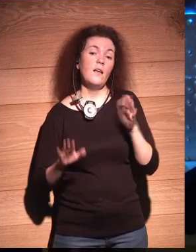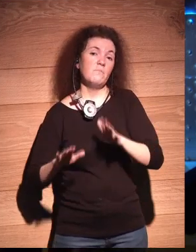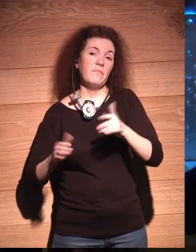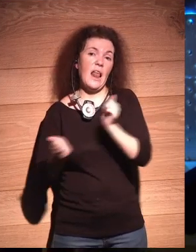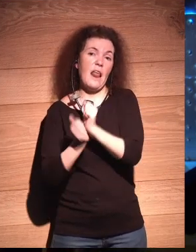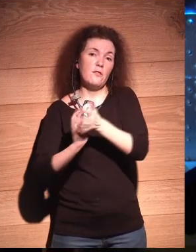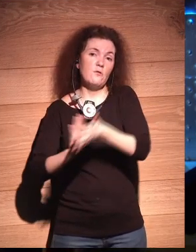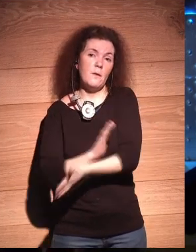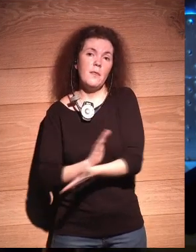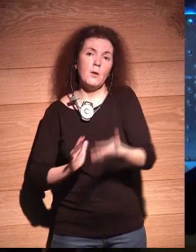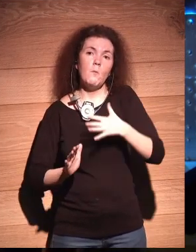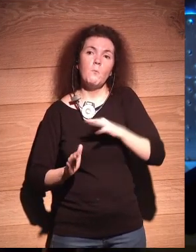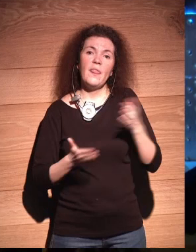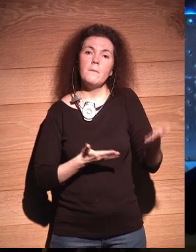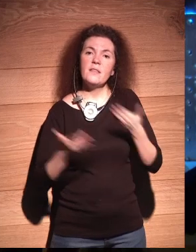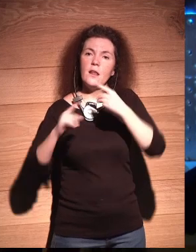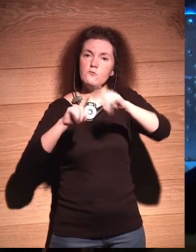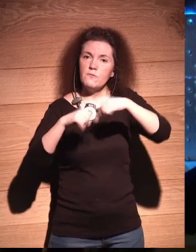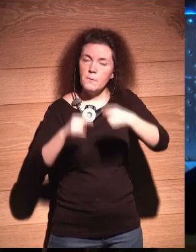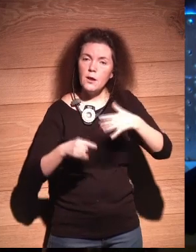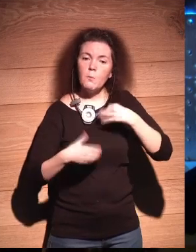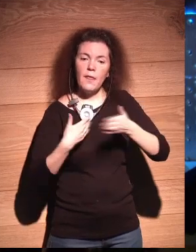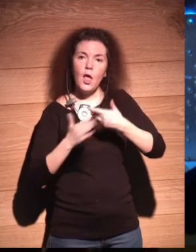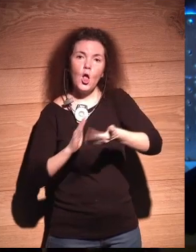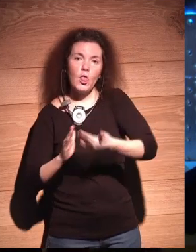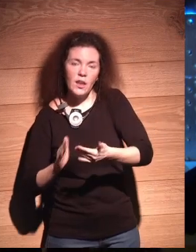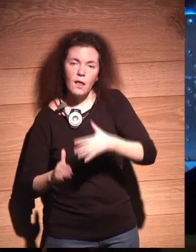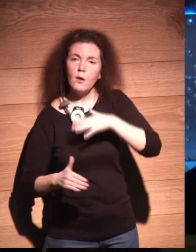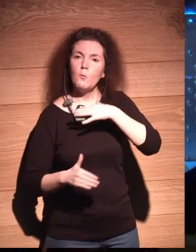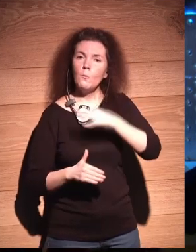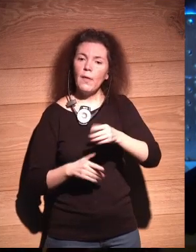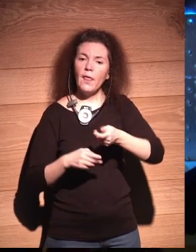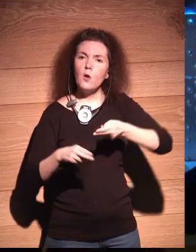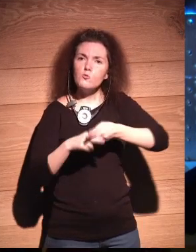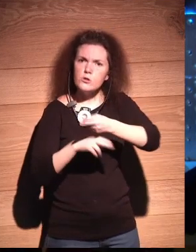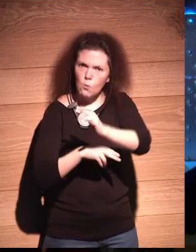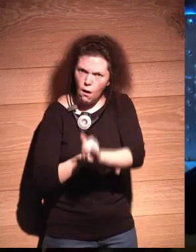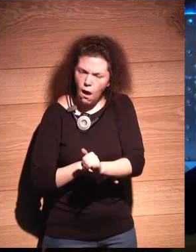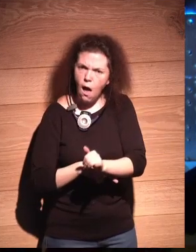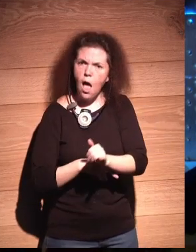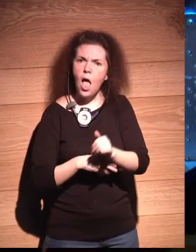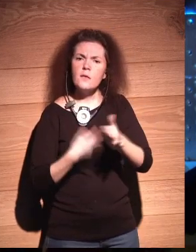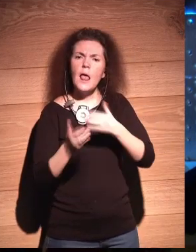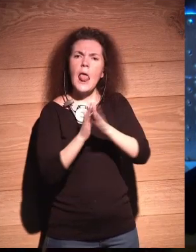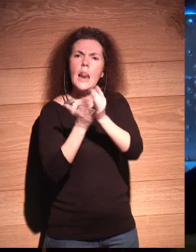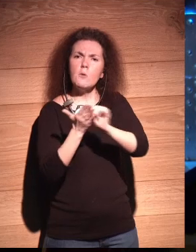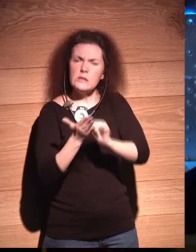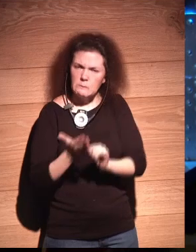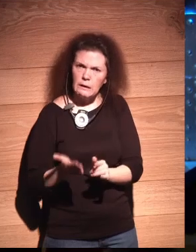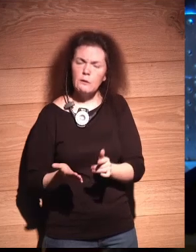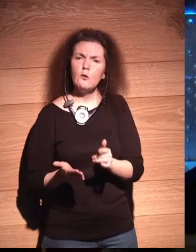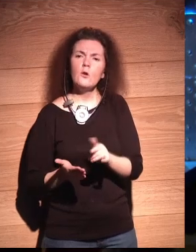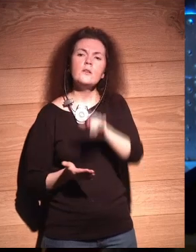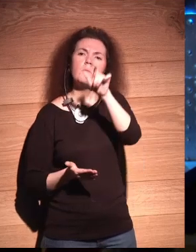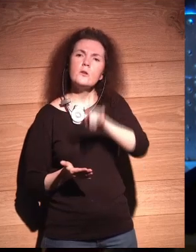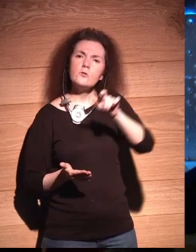families, and they could cook, and they could have knives, and they could, they were writing their books, and they were very, very elegant